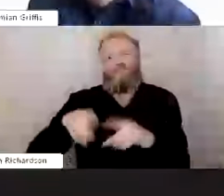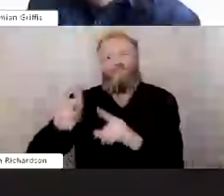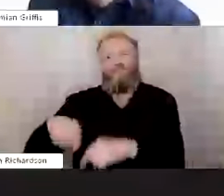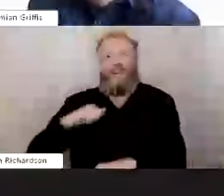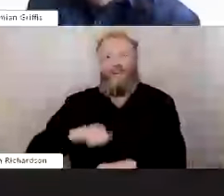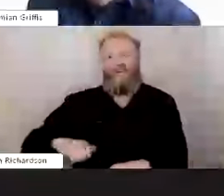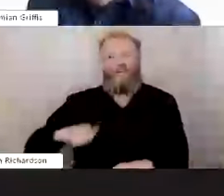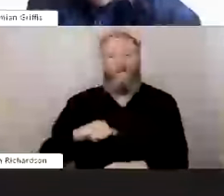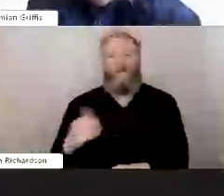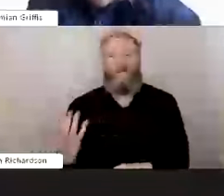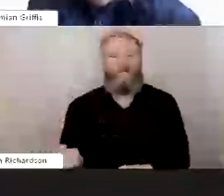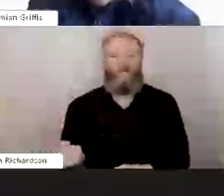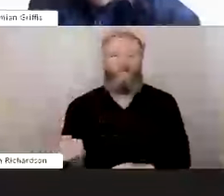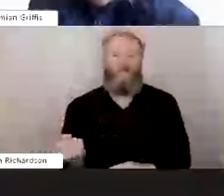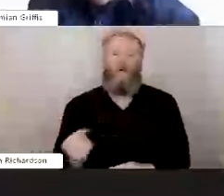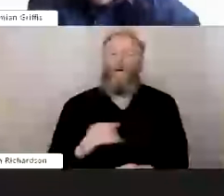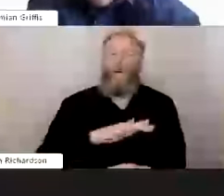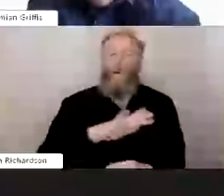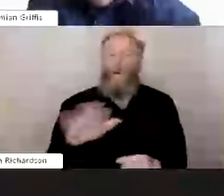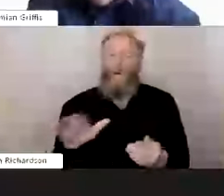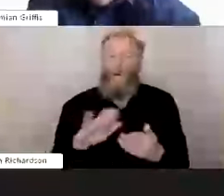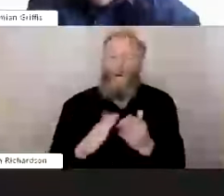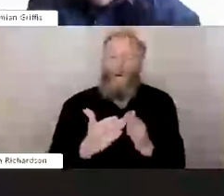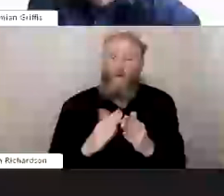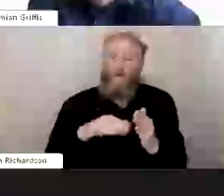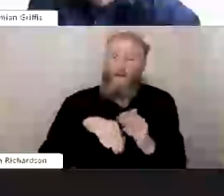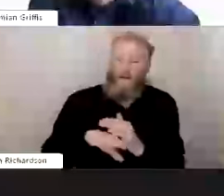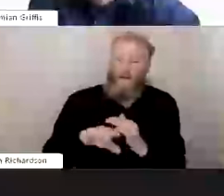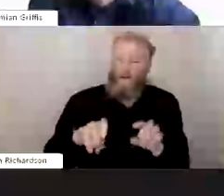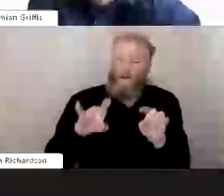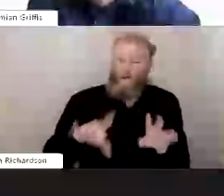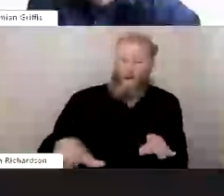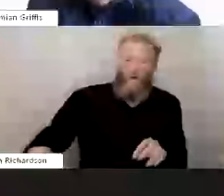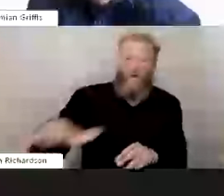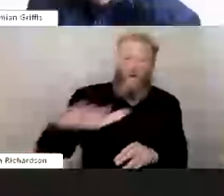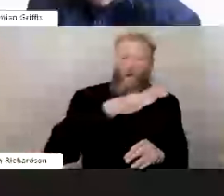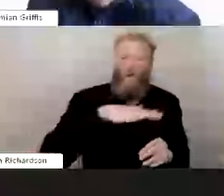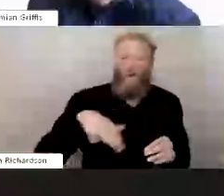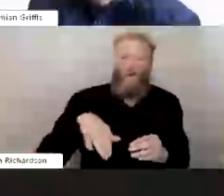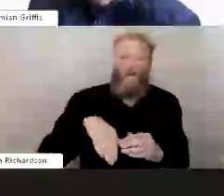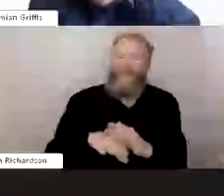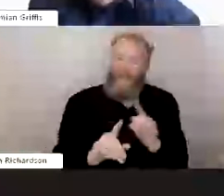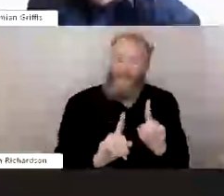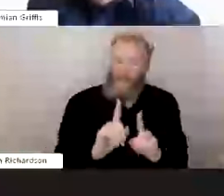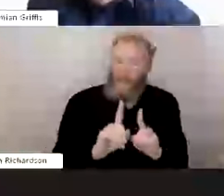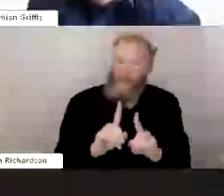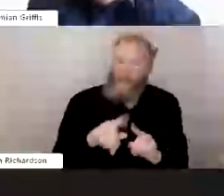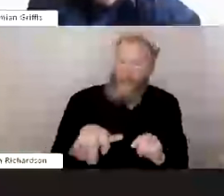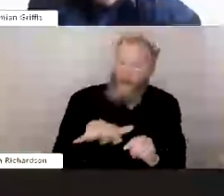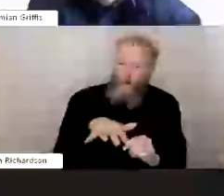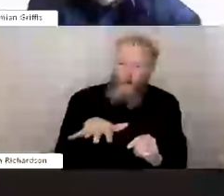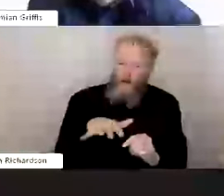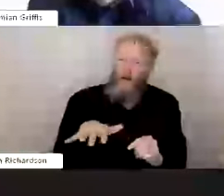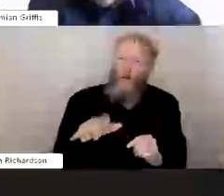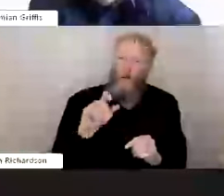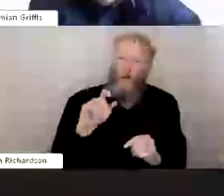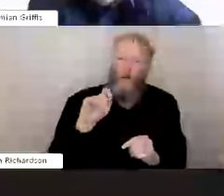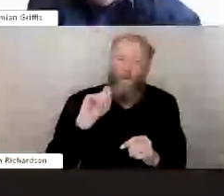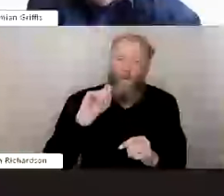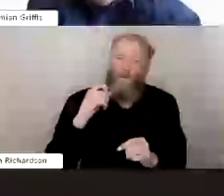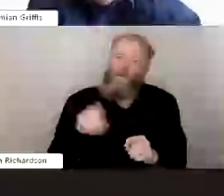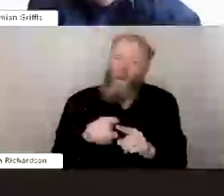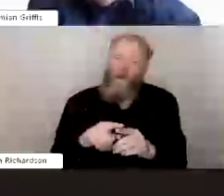Every community around Australia in metropolitan areas would have, you know,